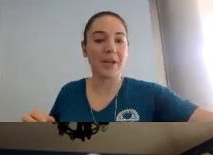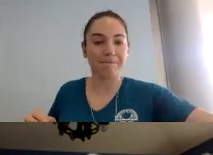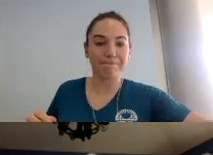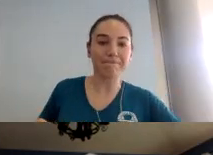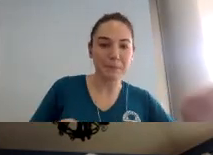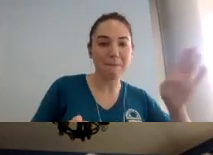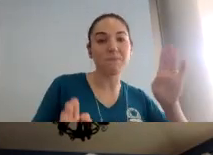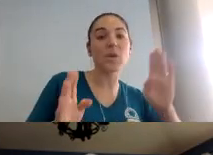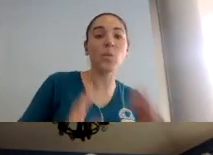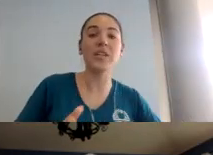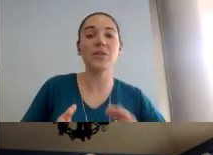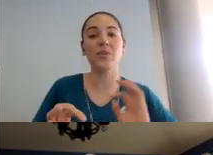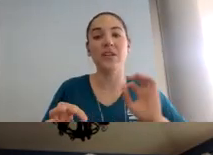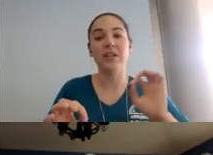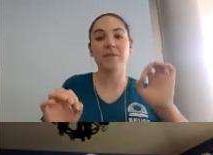Okay.